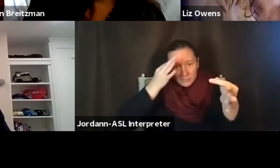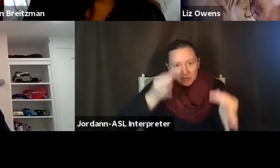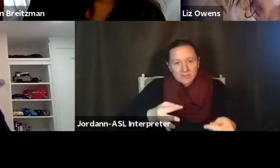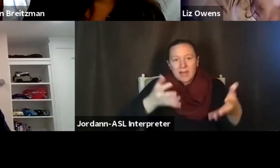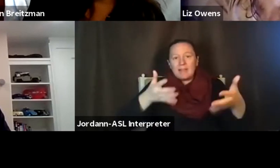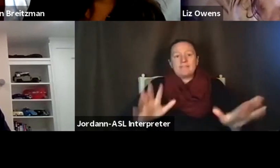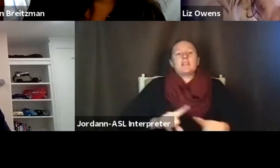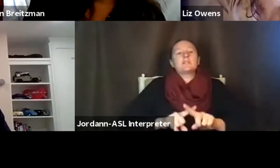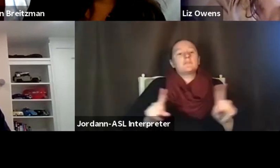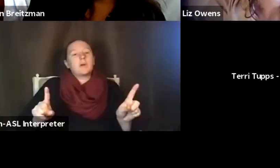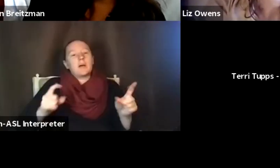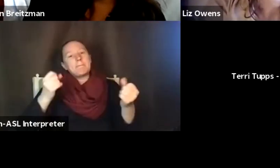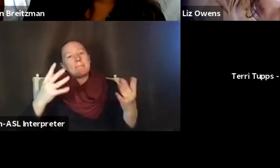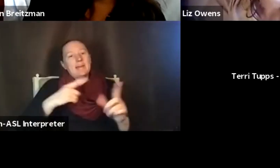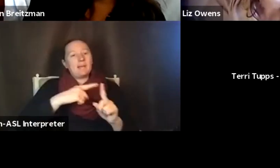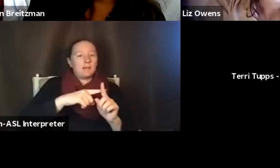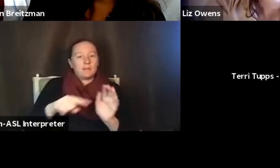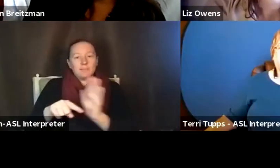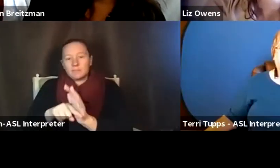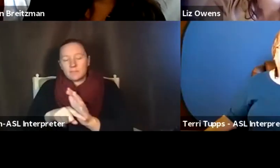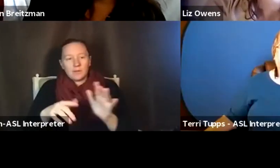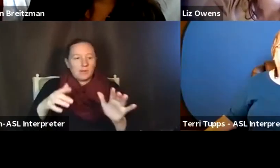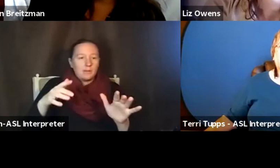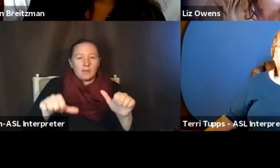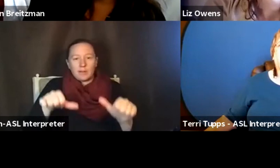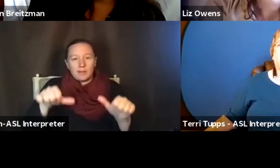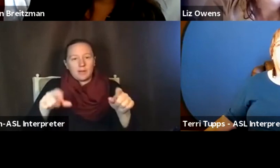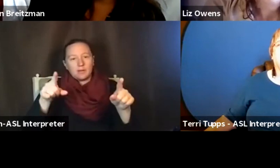one way or the other, just lots of pros and cons and potential risks.